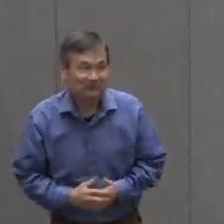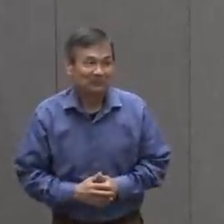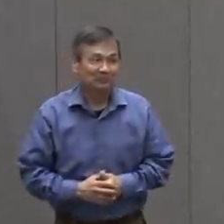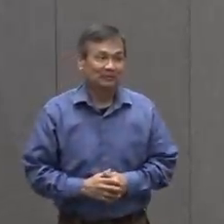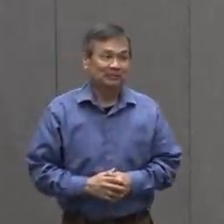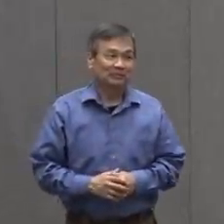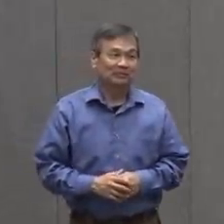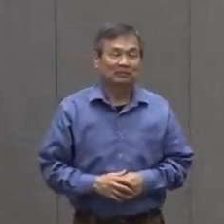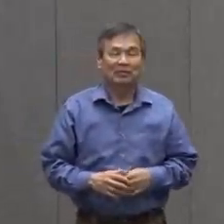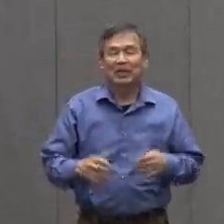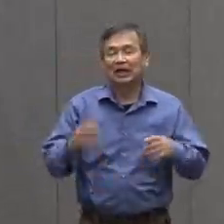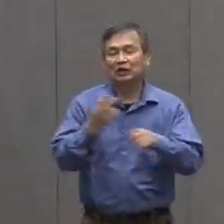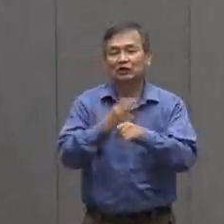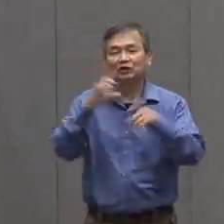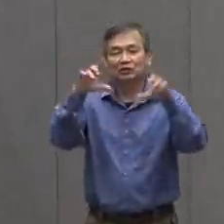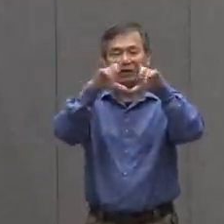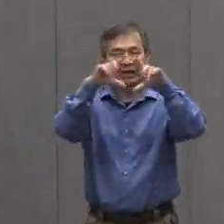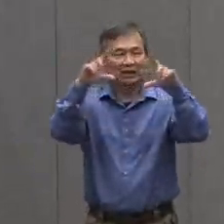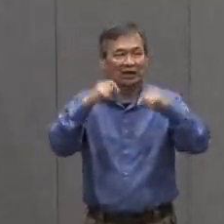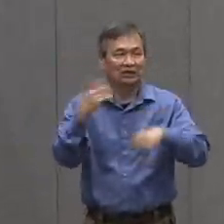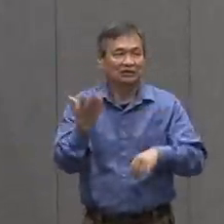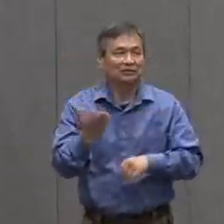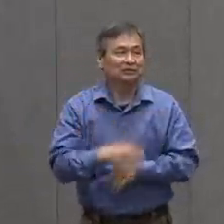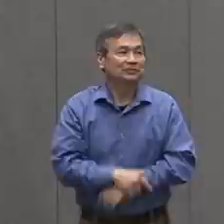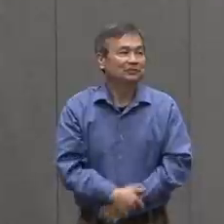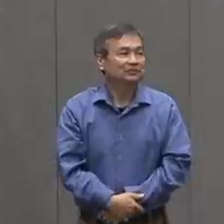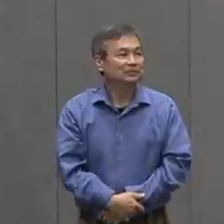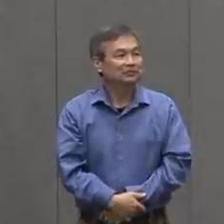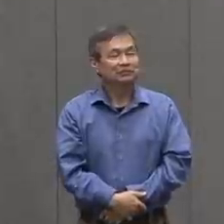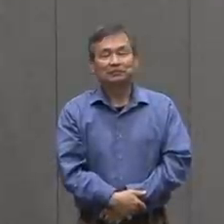my 10 frames here.